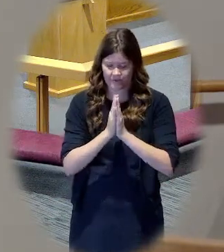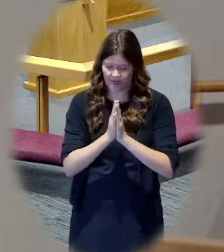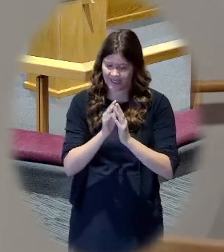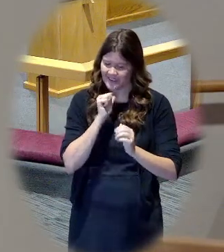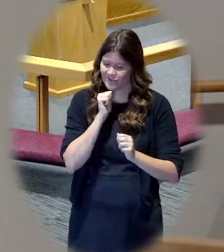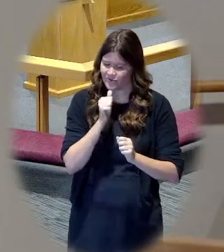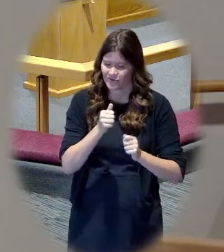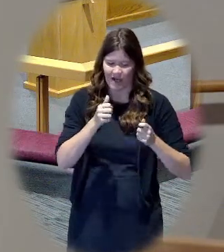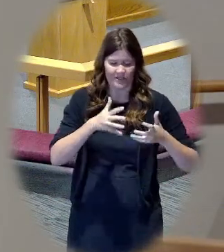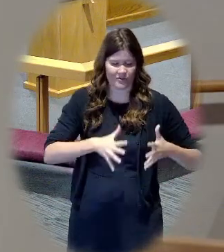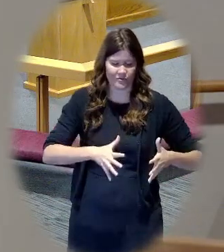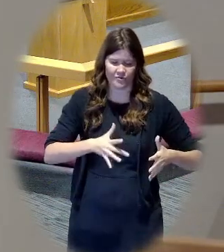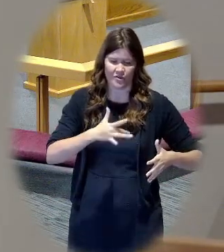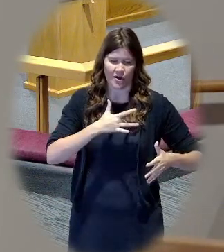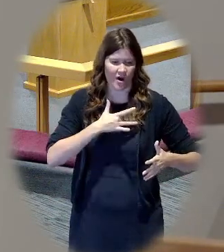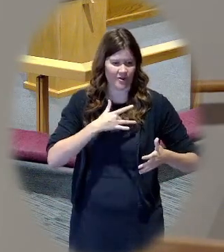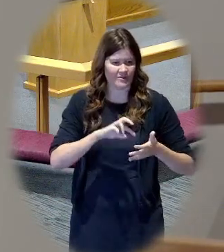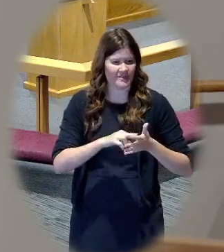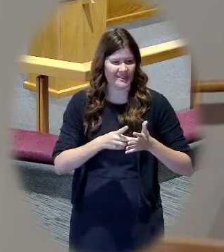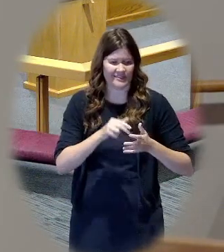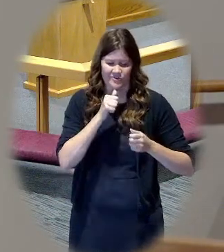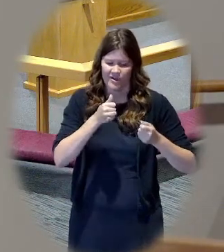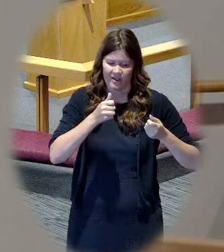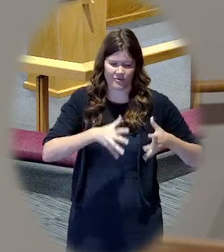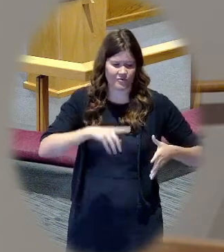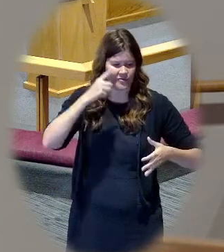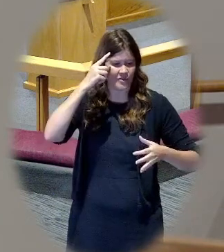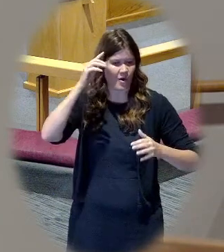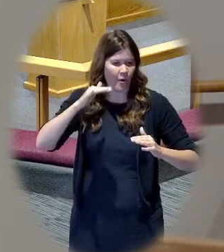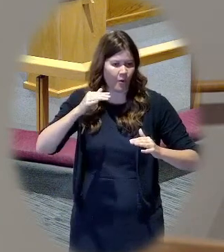lose heart.